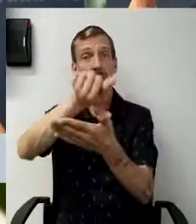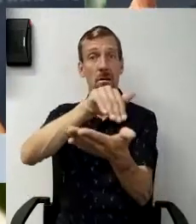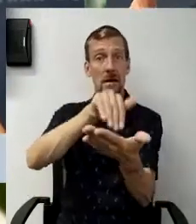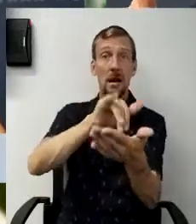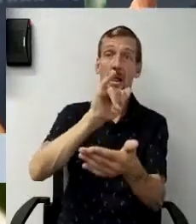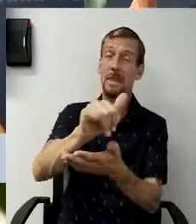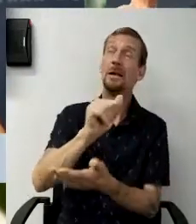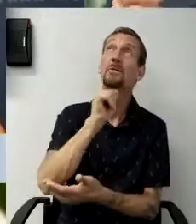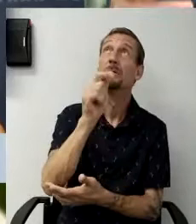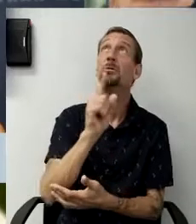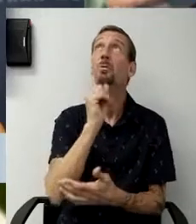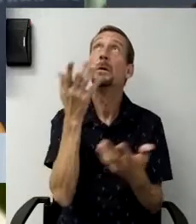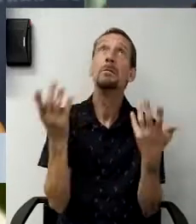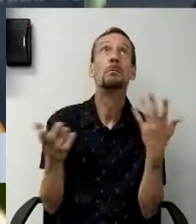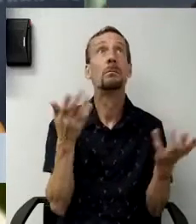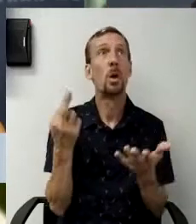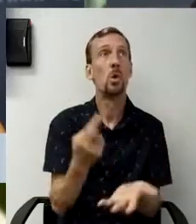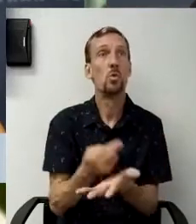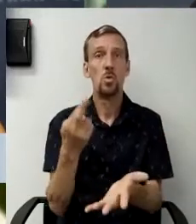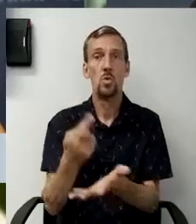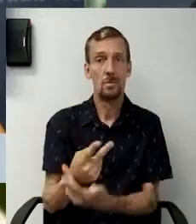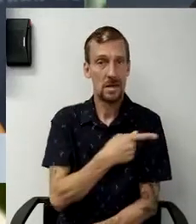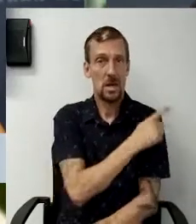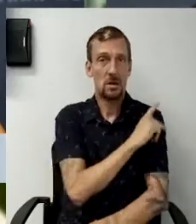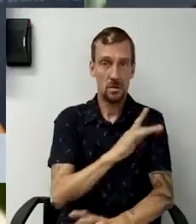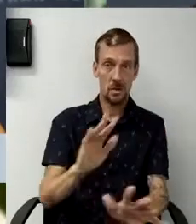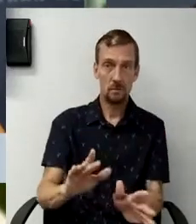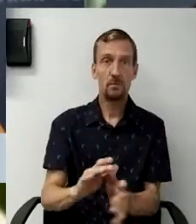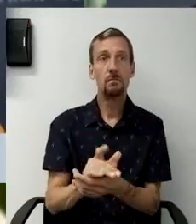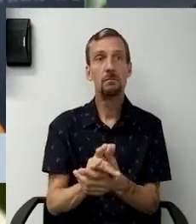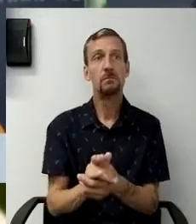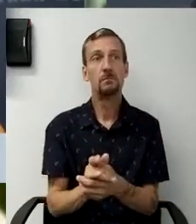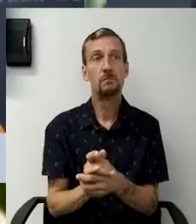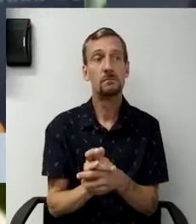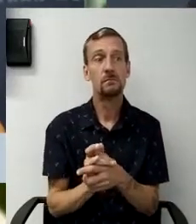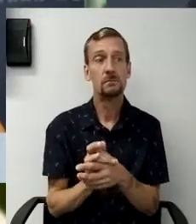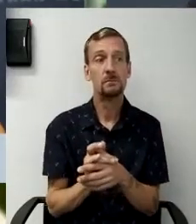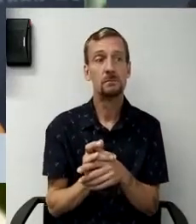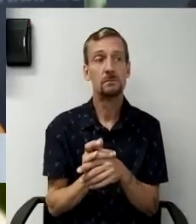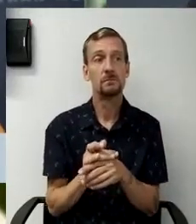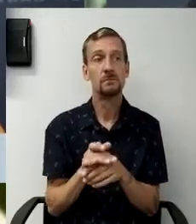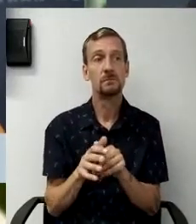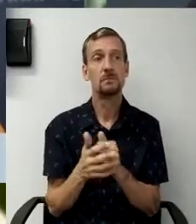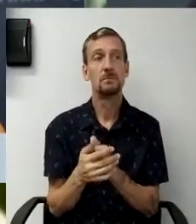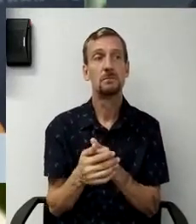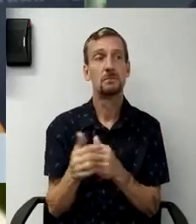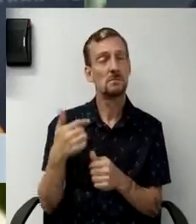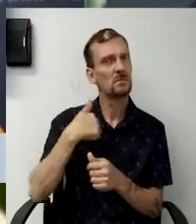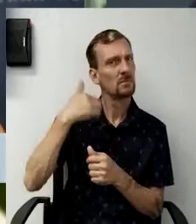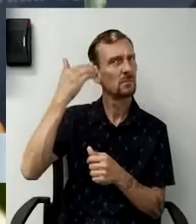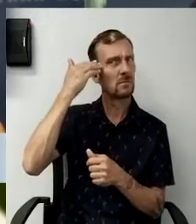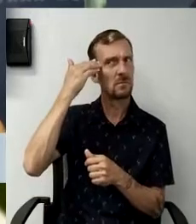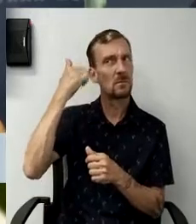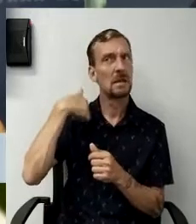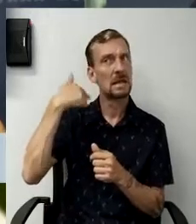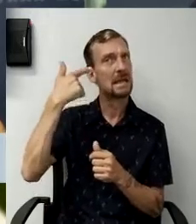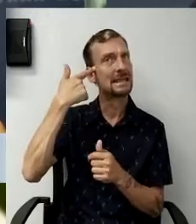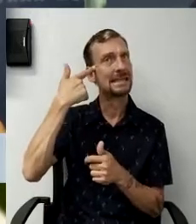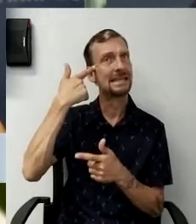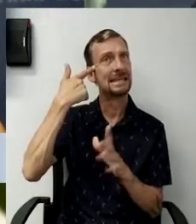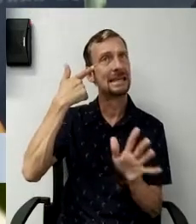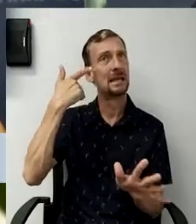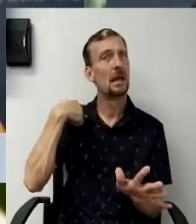aren't necessarily rehab patients. So we might, in fact, I think